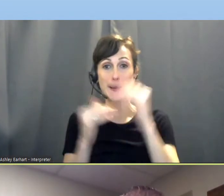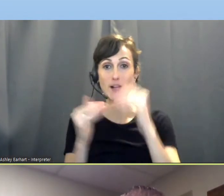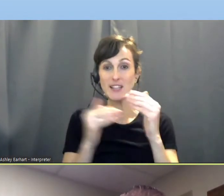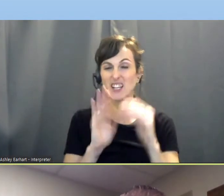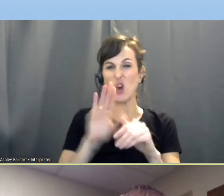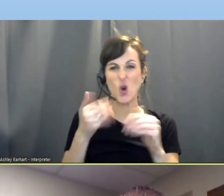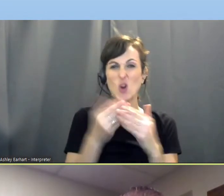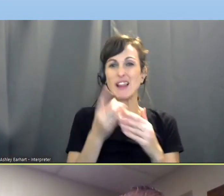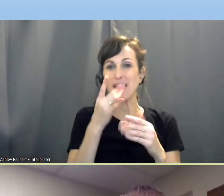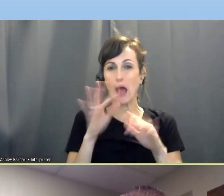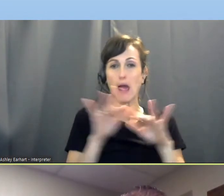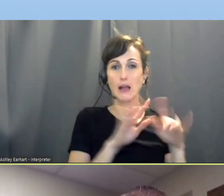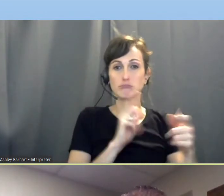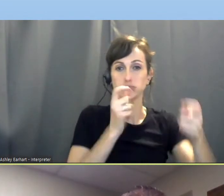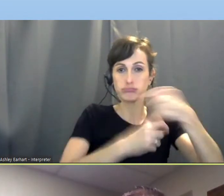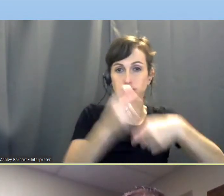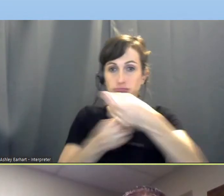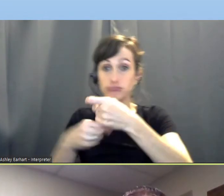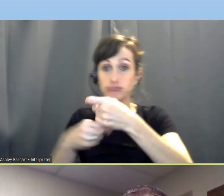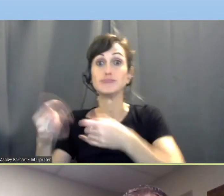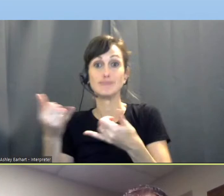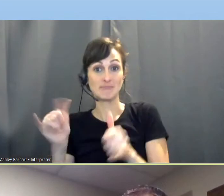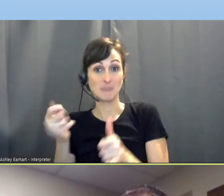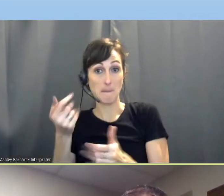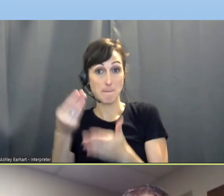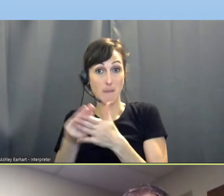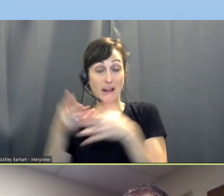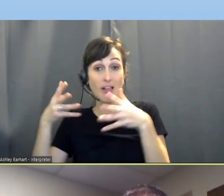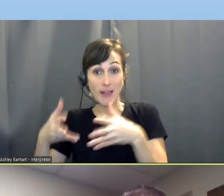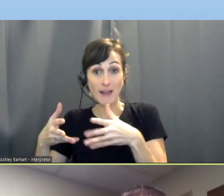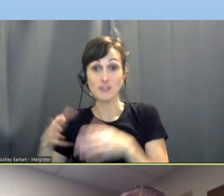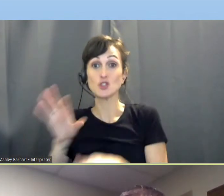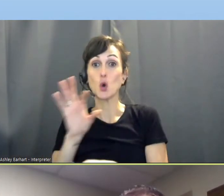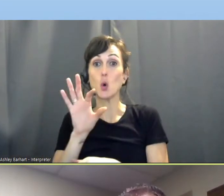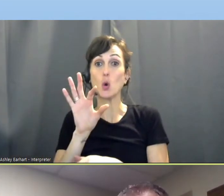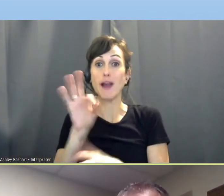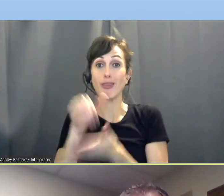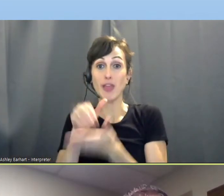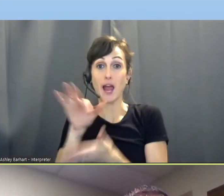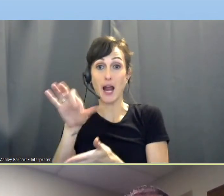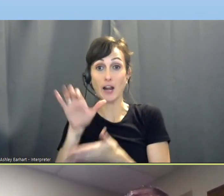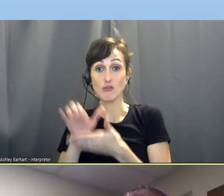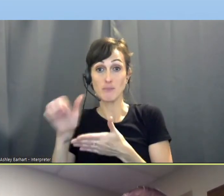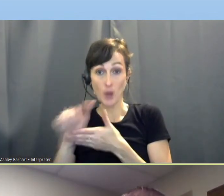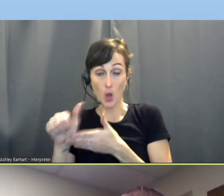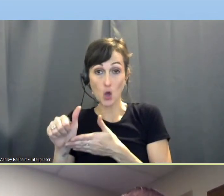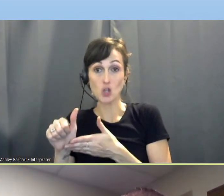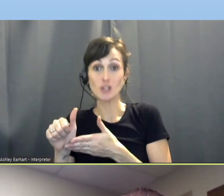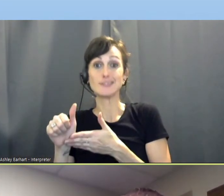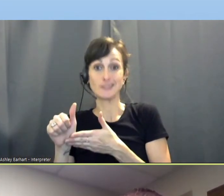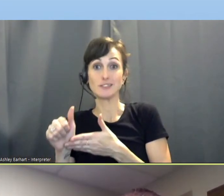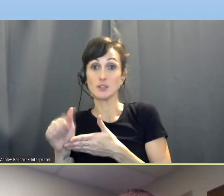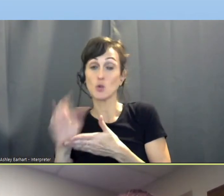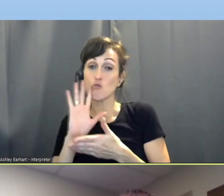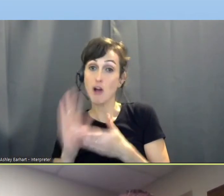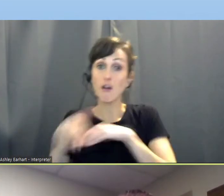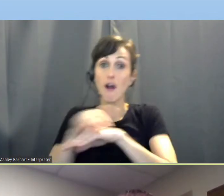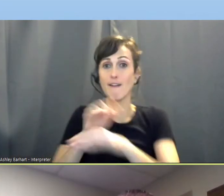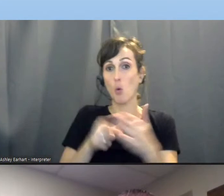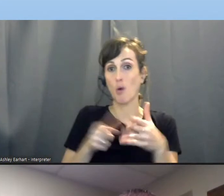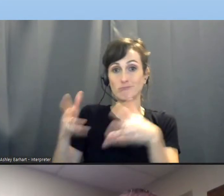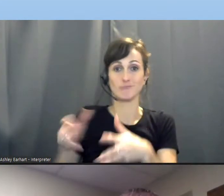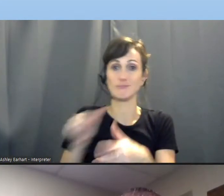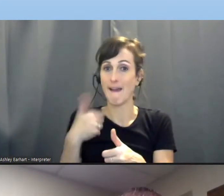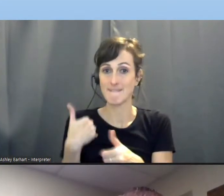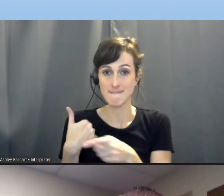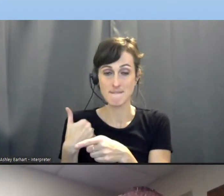fixtures. We had a little bit of funding left, so this 9,900 covers what we didn't have remaining in the budget. And